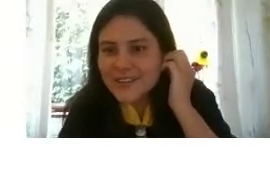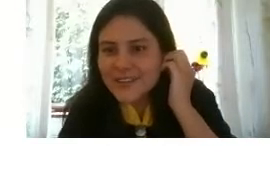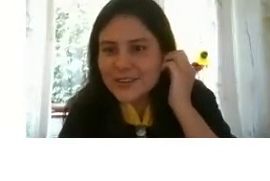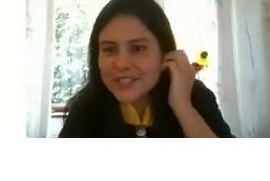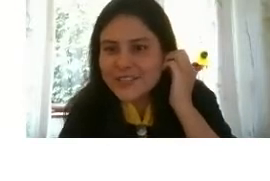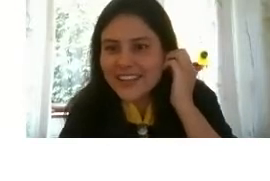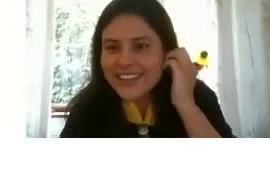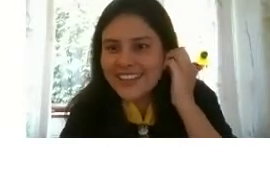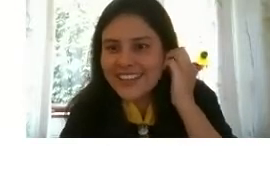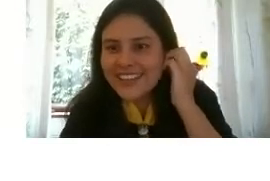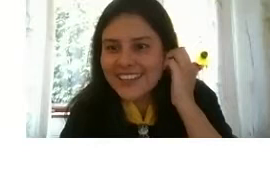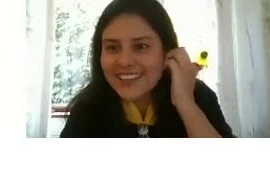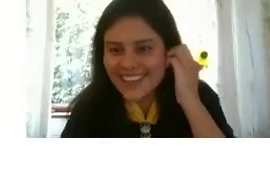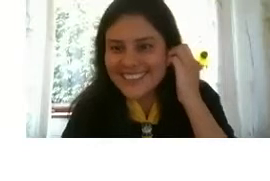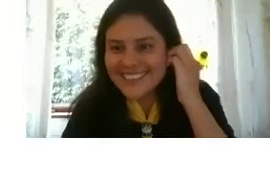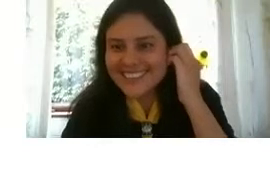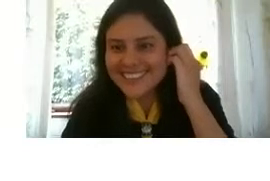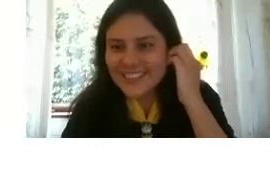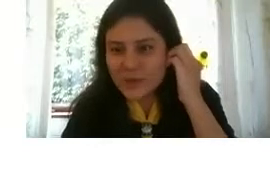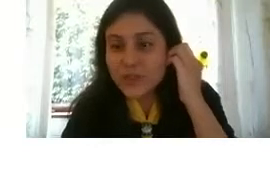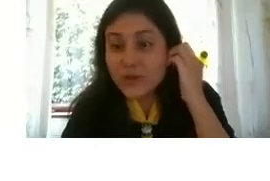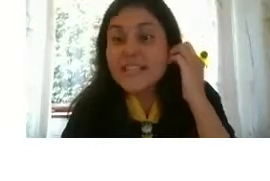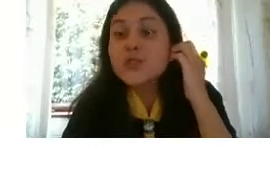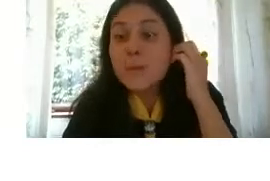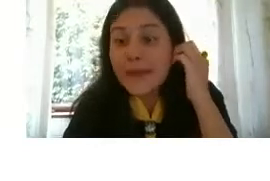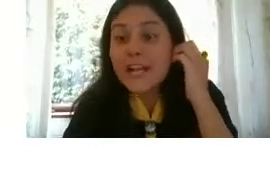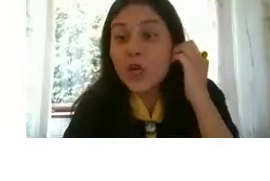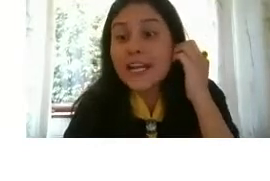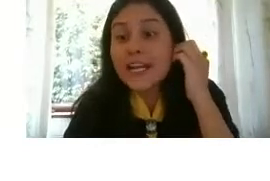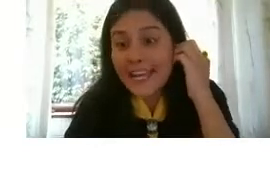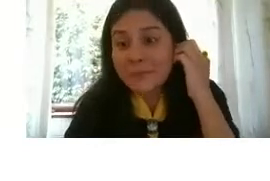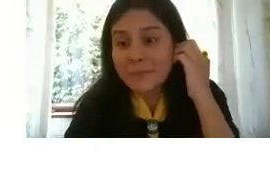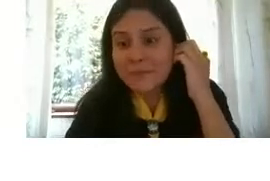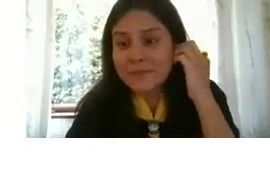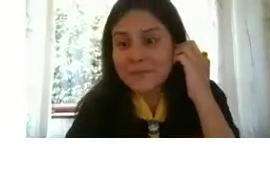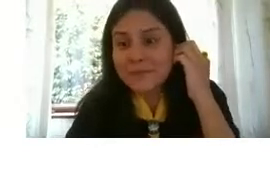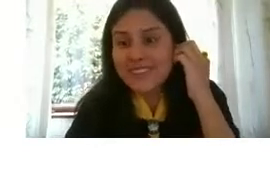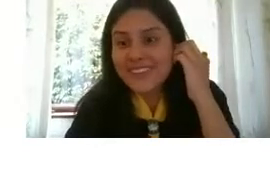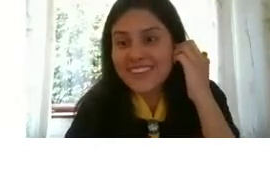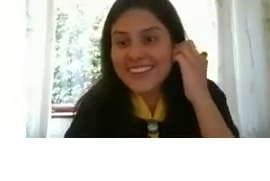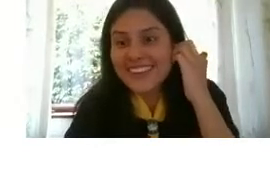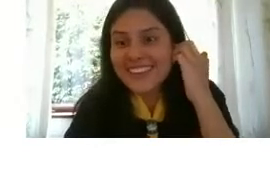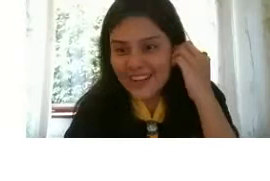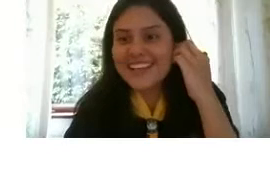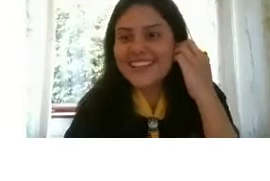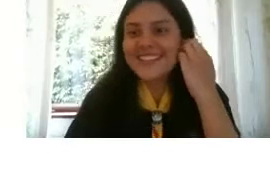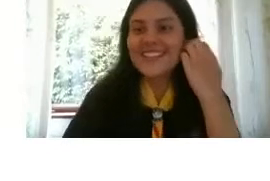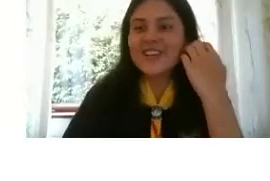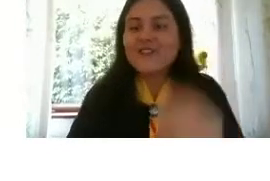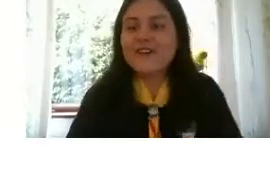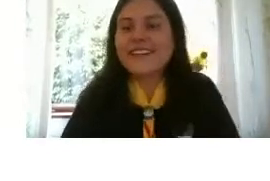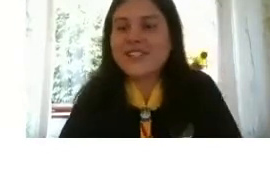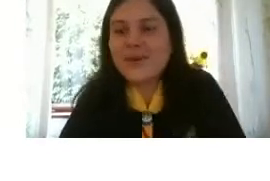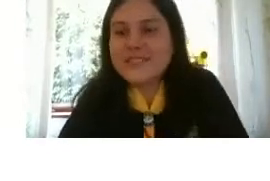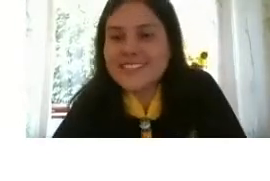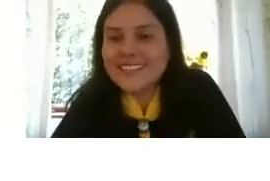Tioka, do you want to try? Yes. Do you want to try to spell your name? Okay. Go for it. Show us,